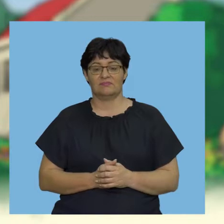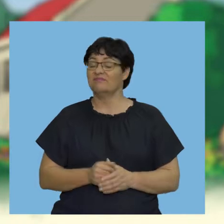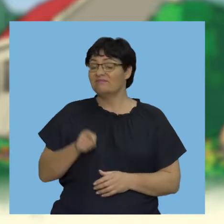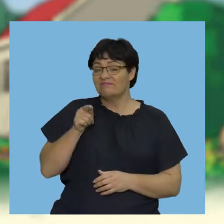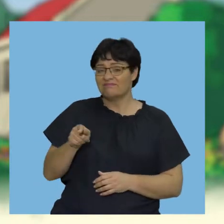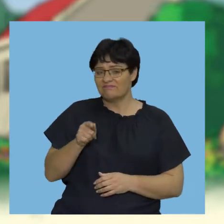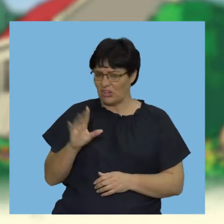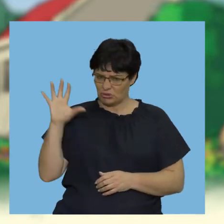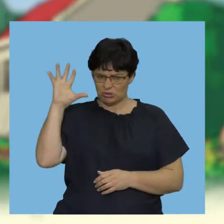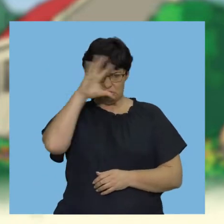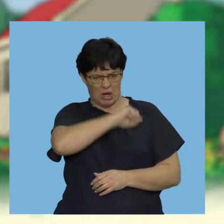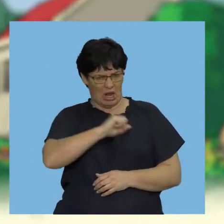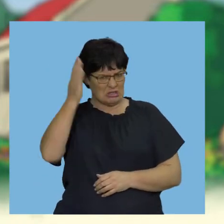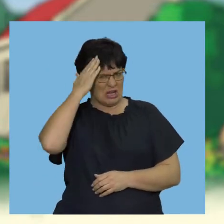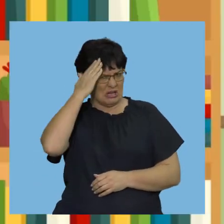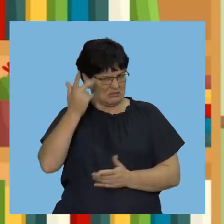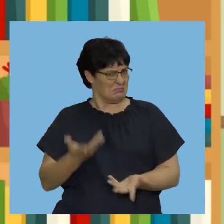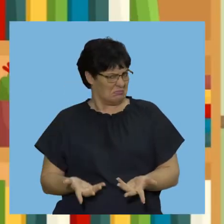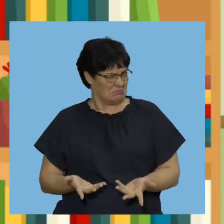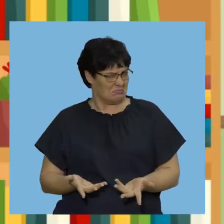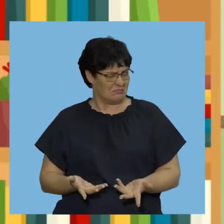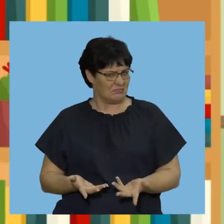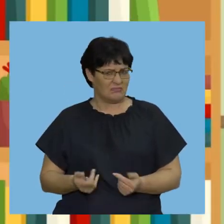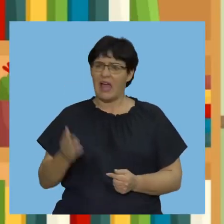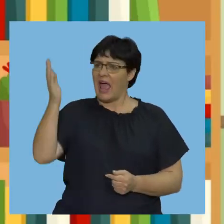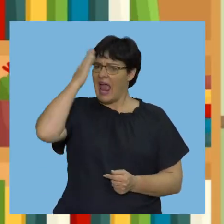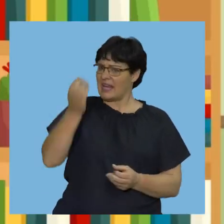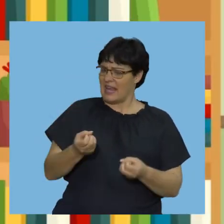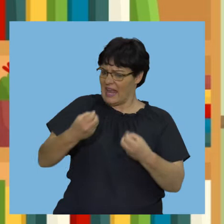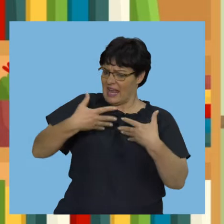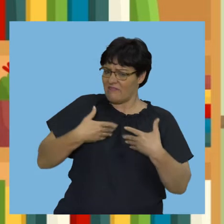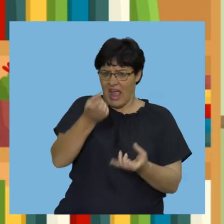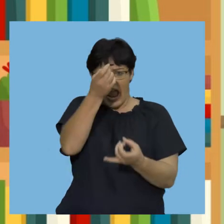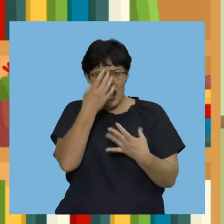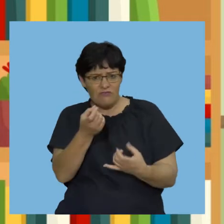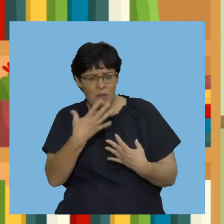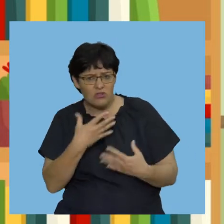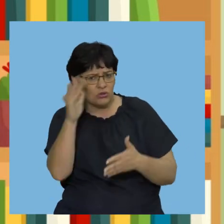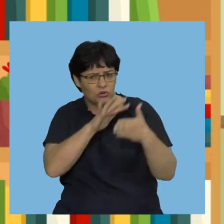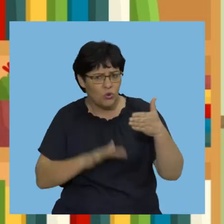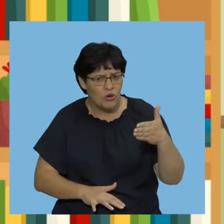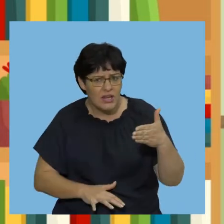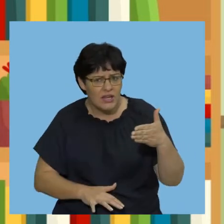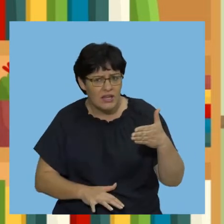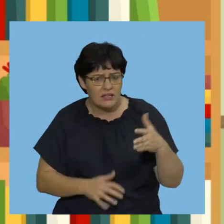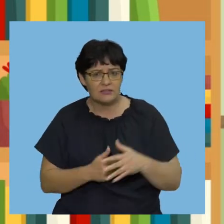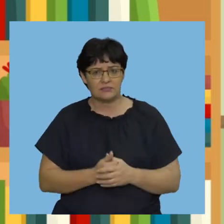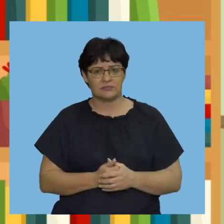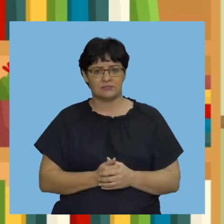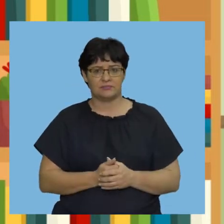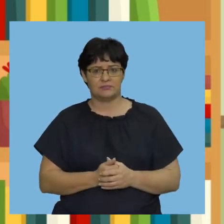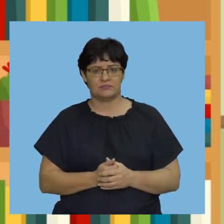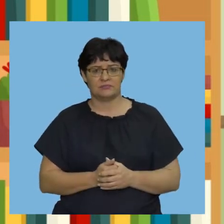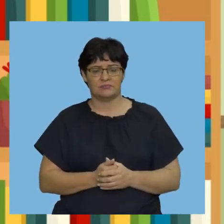That is a strange heading, isn't it? Does the heading give us any information about the story? It